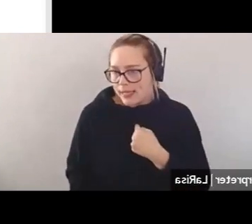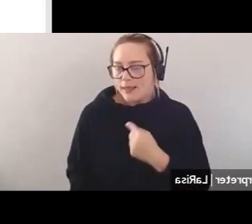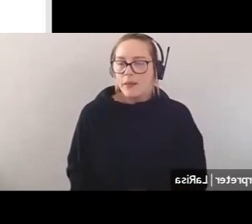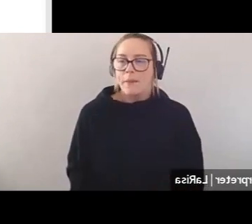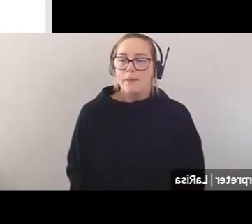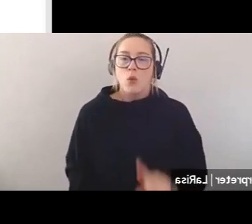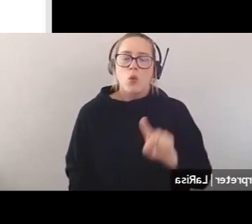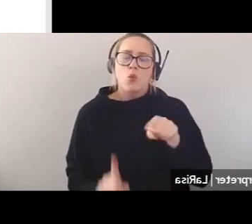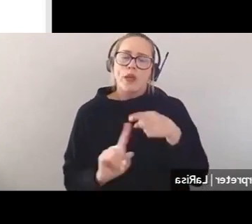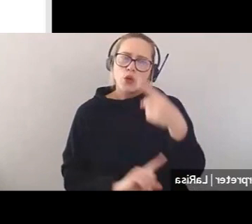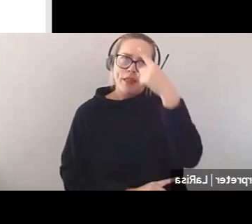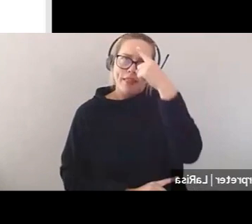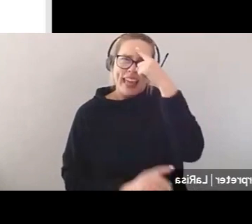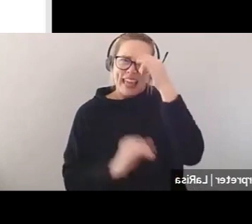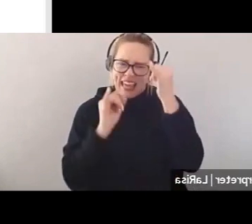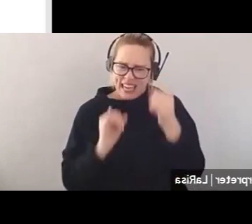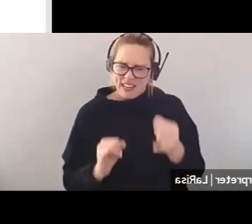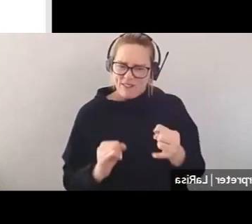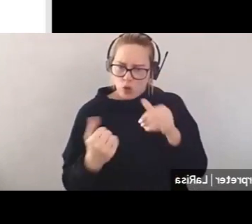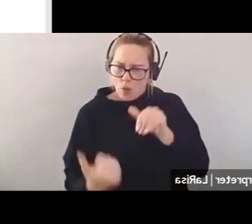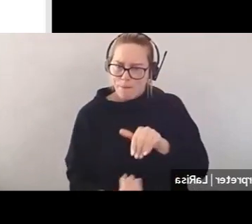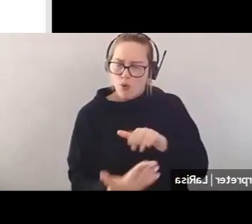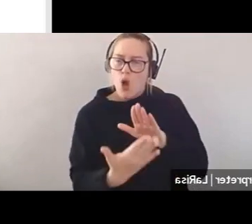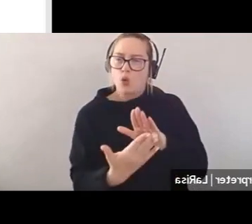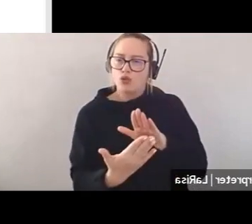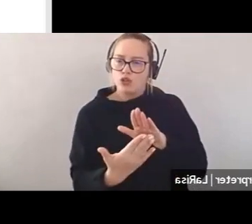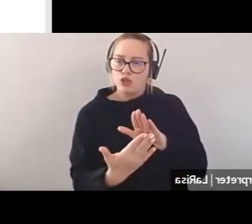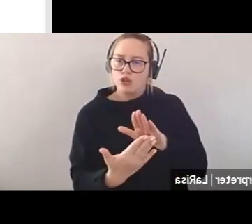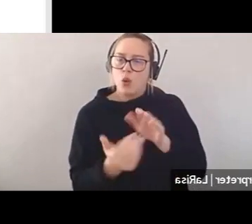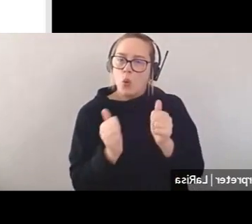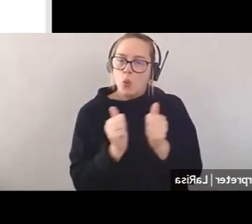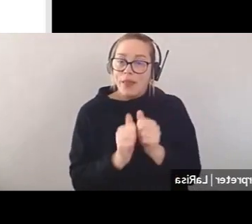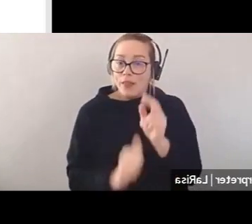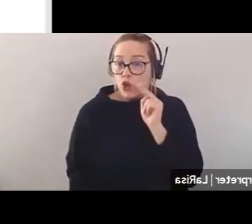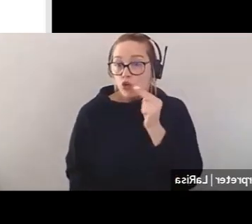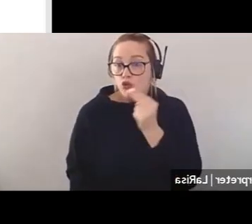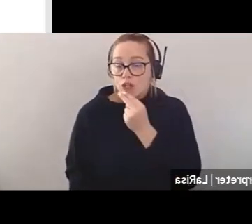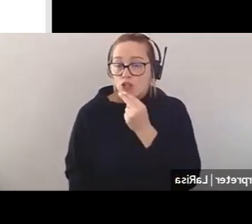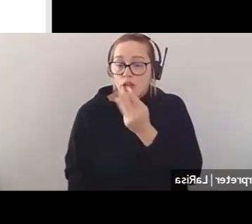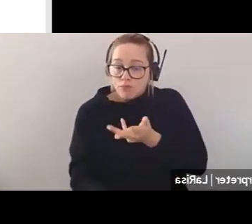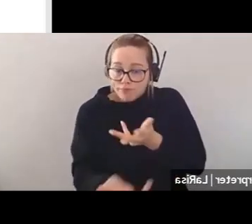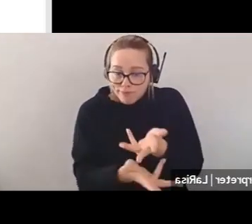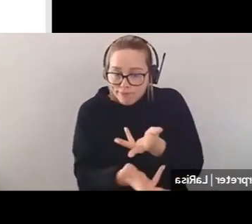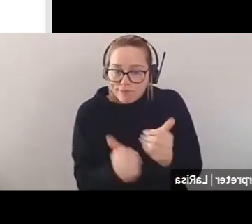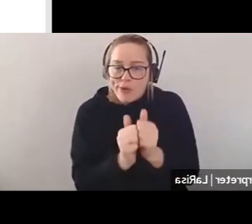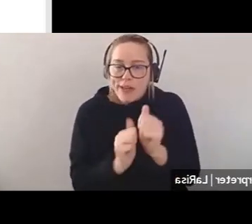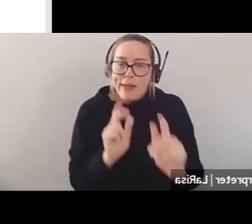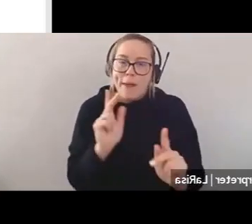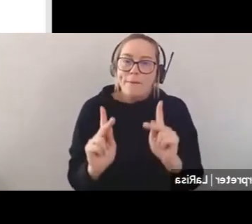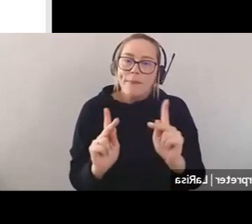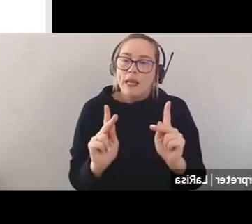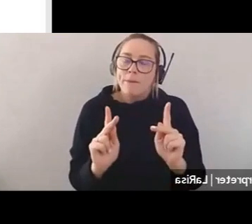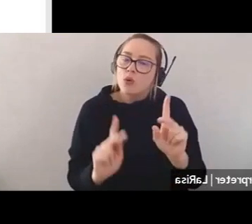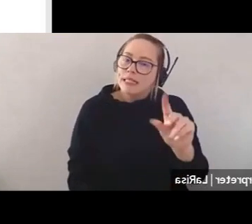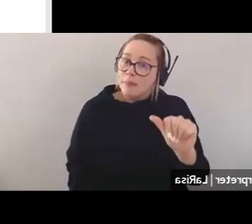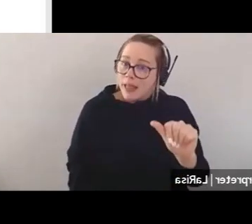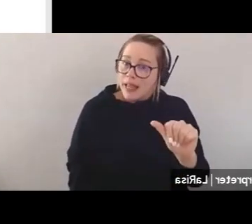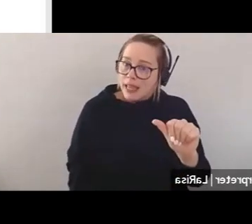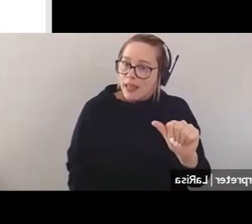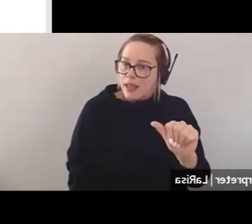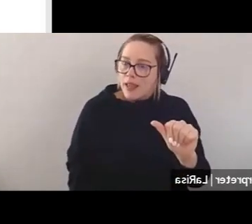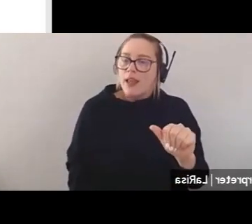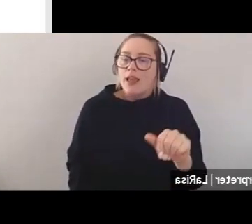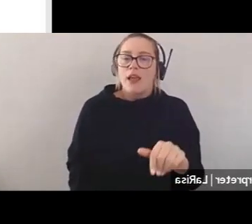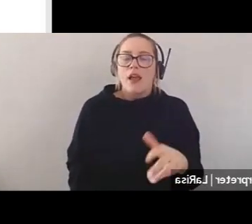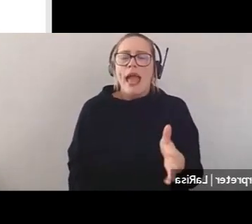me. And I think some of the best practices when we're thinking about how to individualize our approach to nutrition and to working